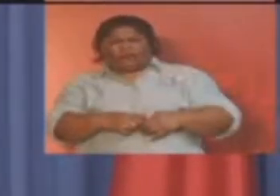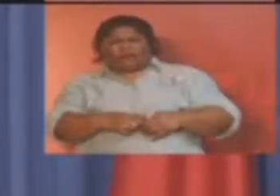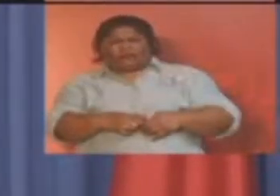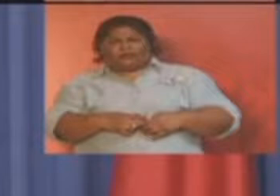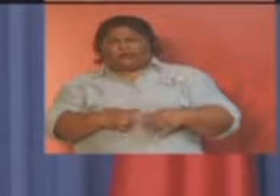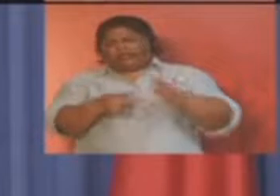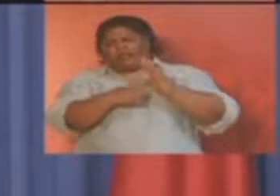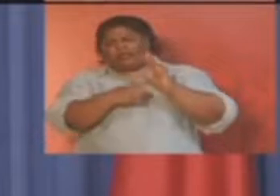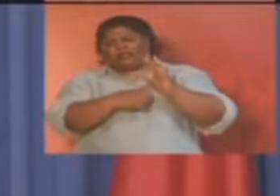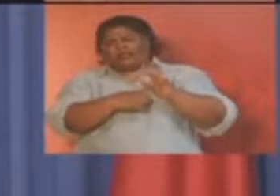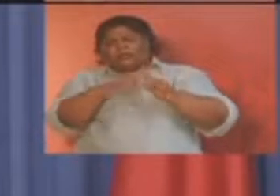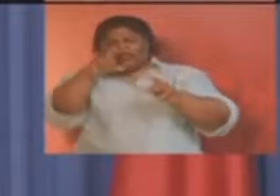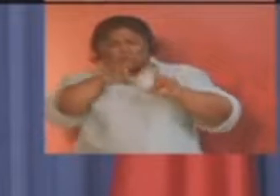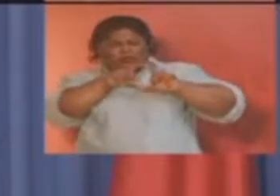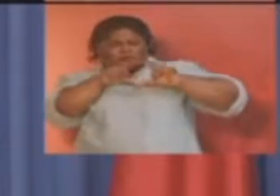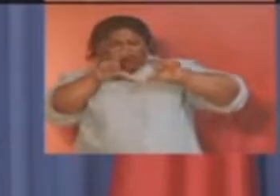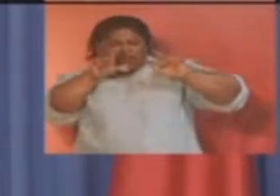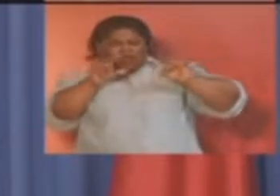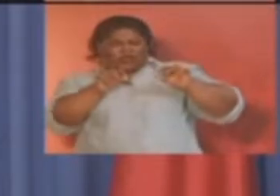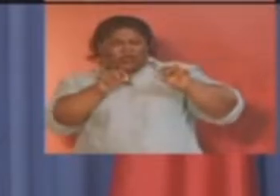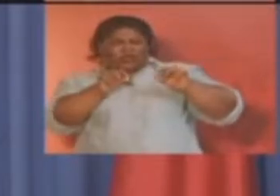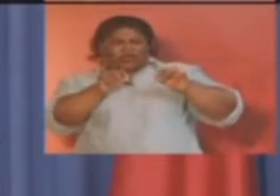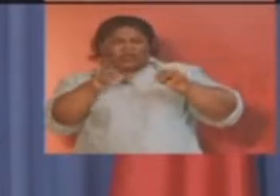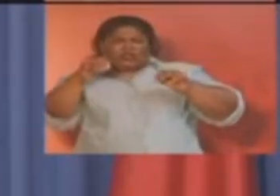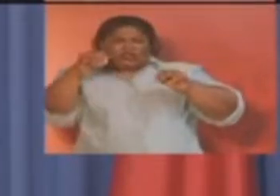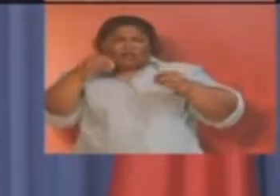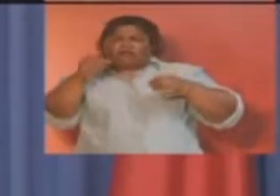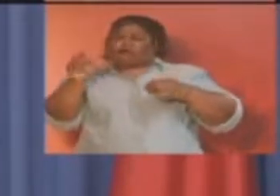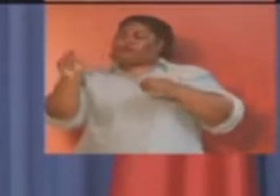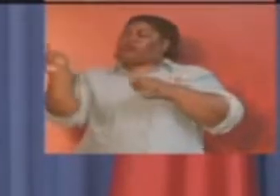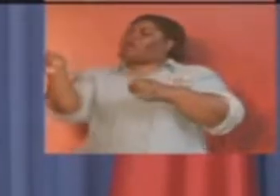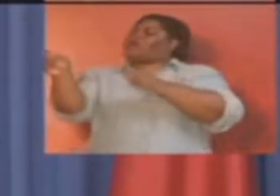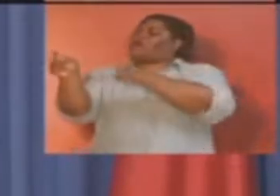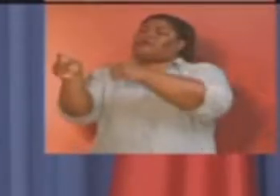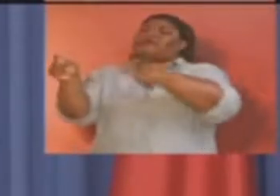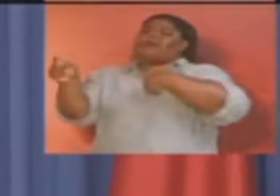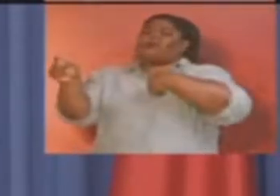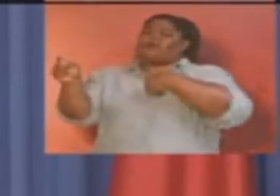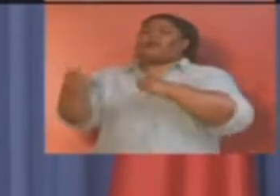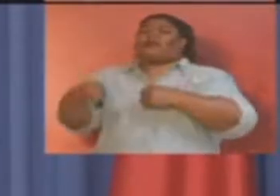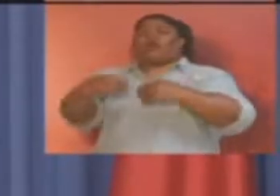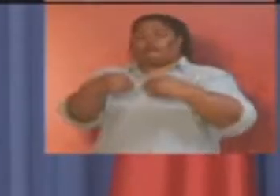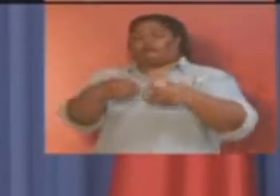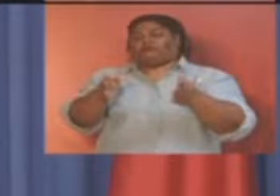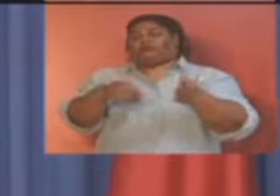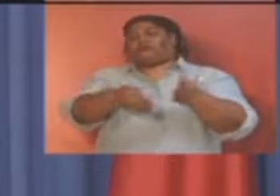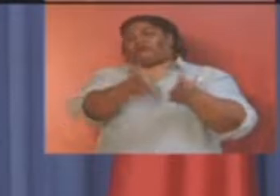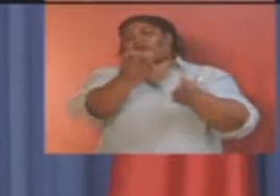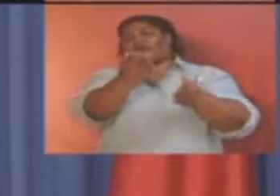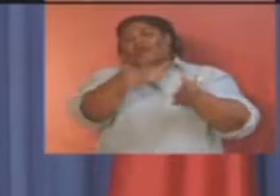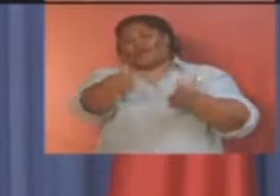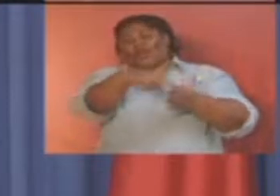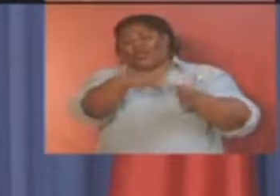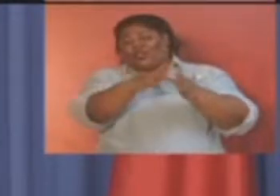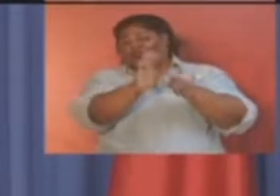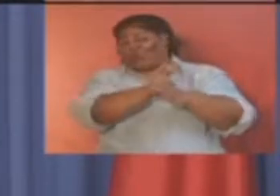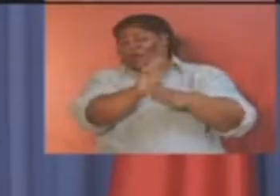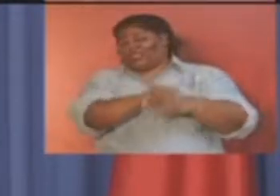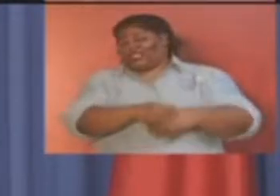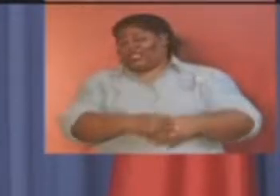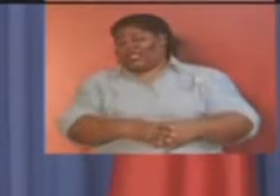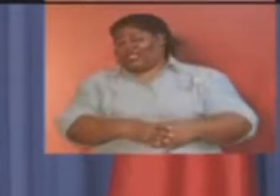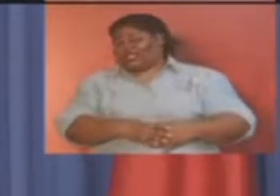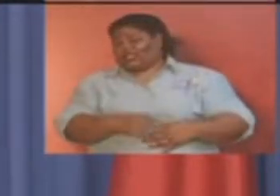is what we're trying to avoid, the congregation and allowing the virus to spread. We've taken a decision that we will allow